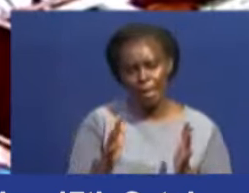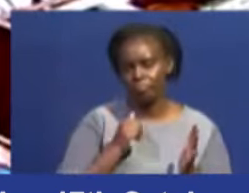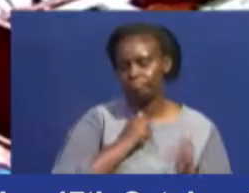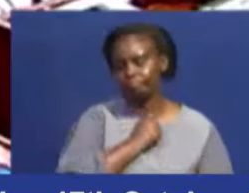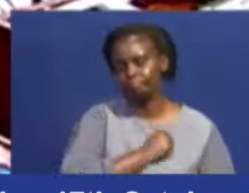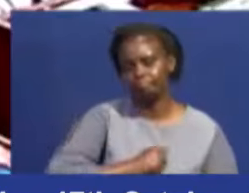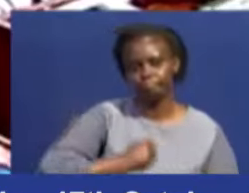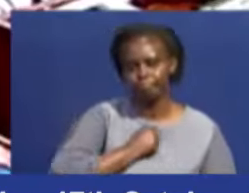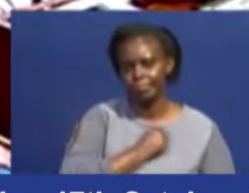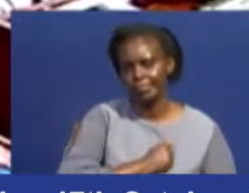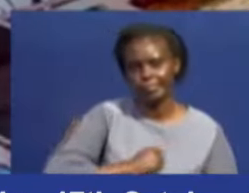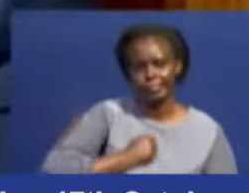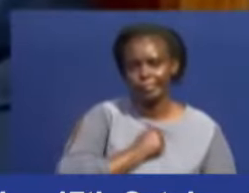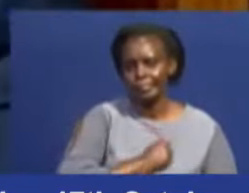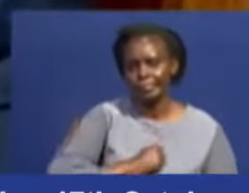sympathies and empathies